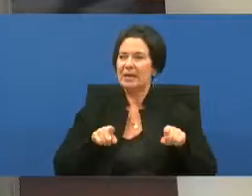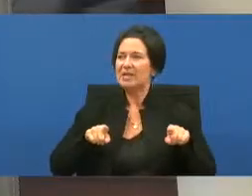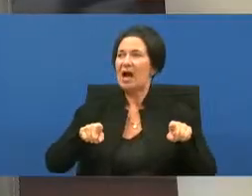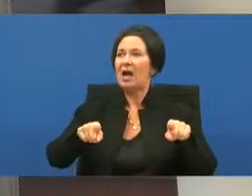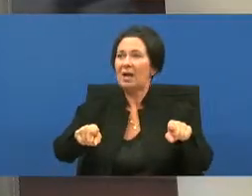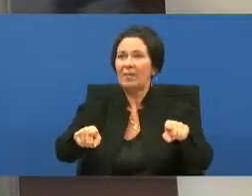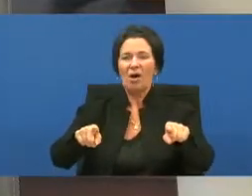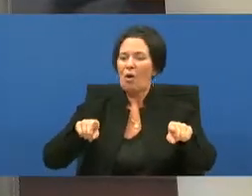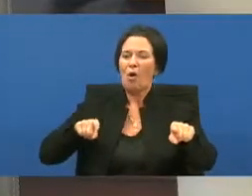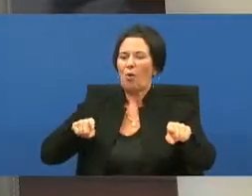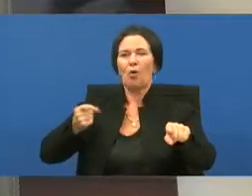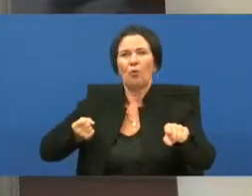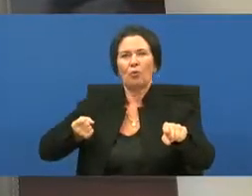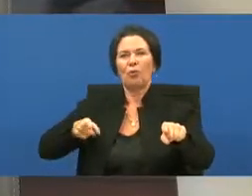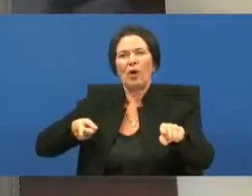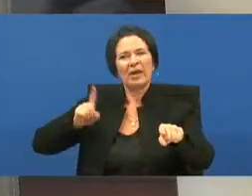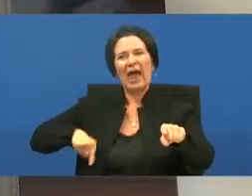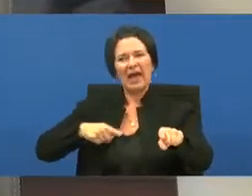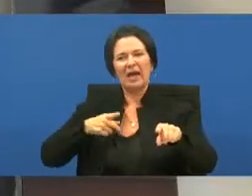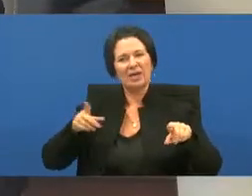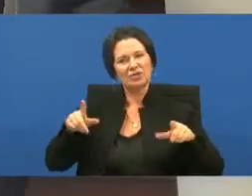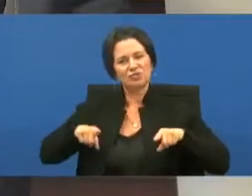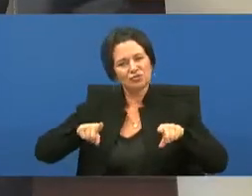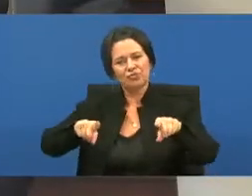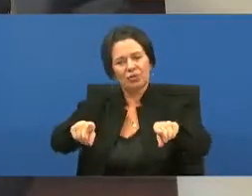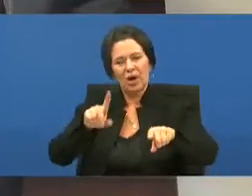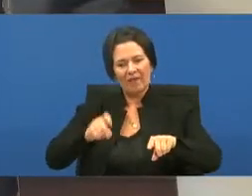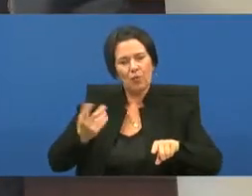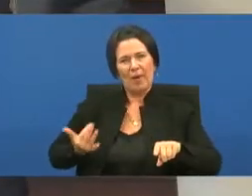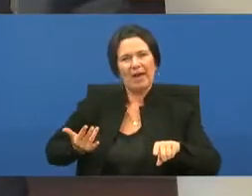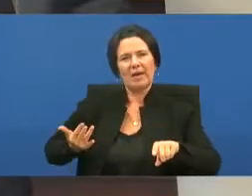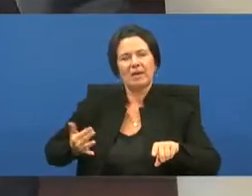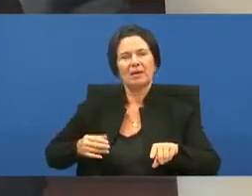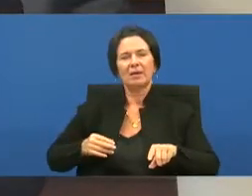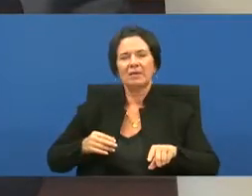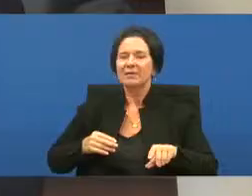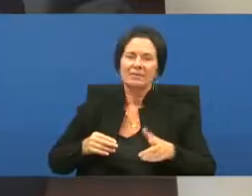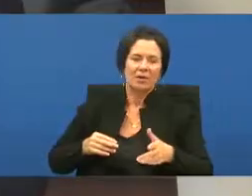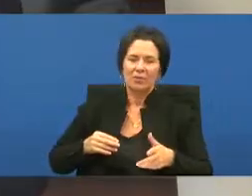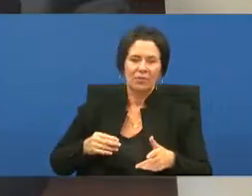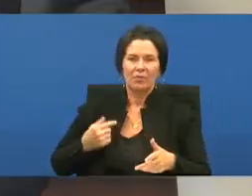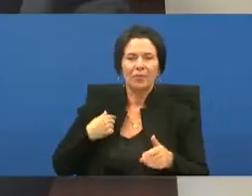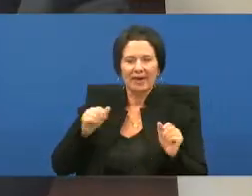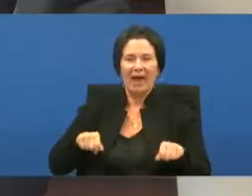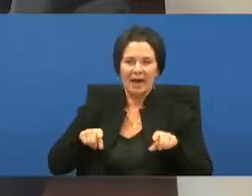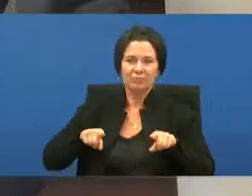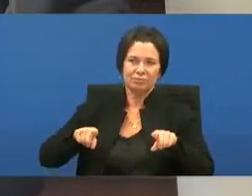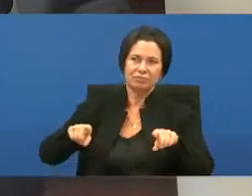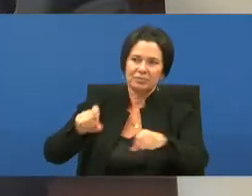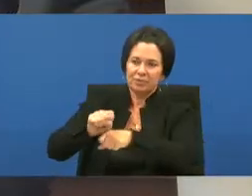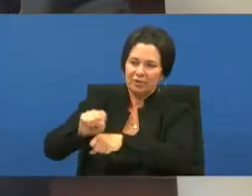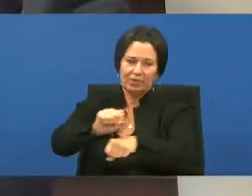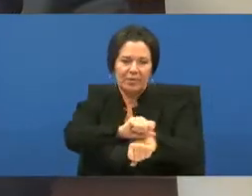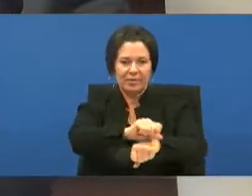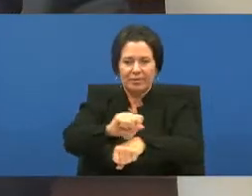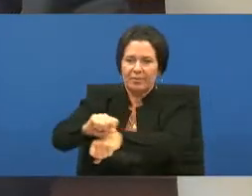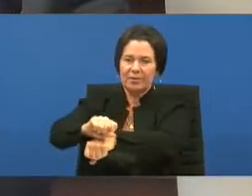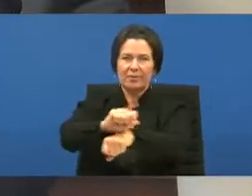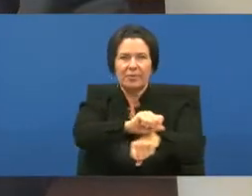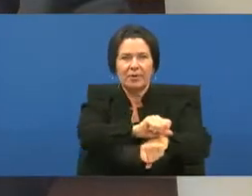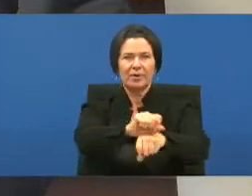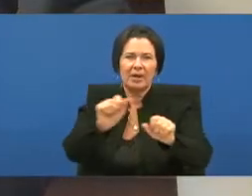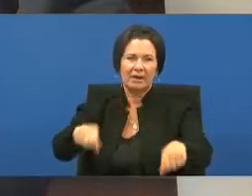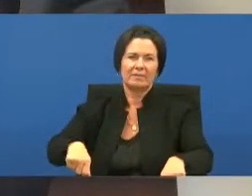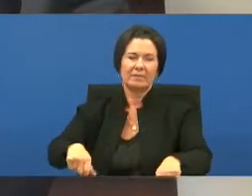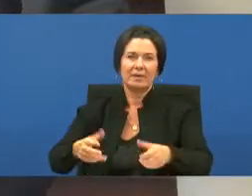again, especially since the beginning of the year and everything, that we've worked on multiple projects. You can sit here as a parish government and